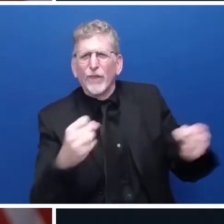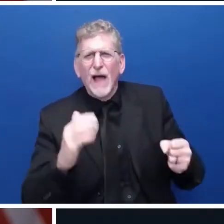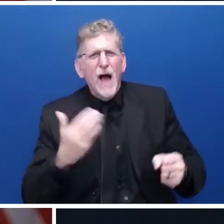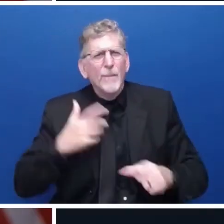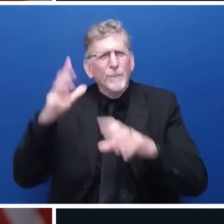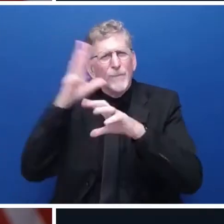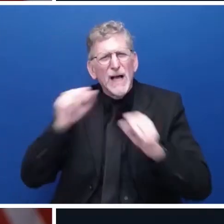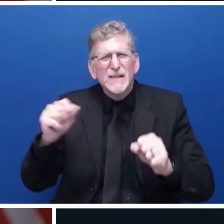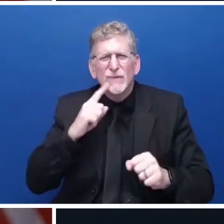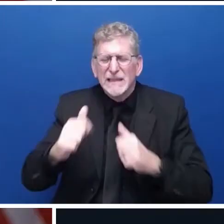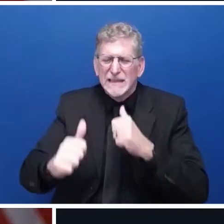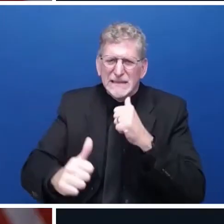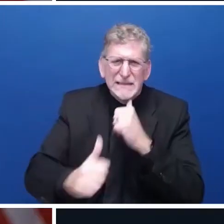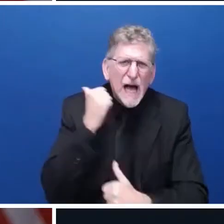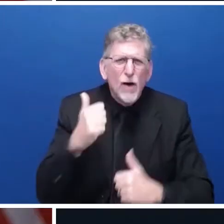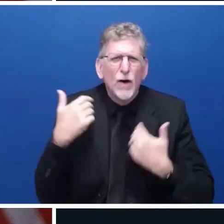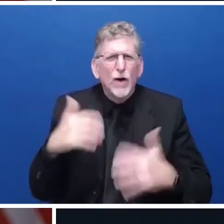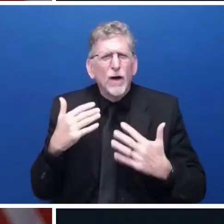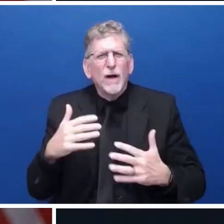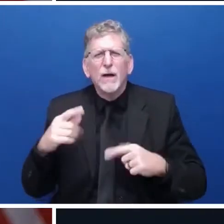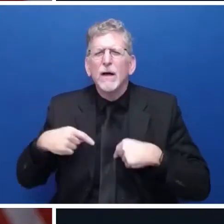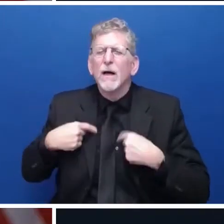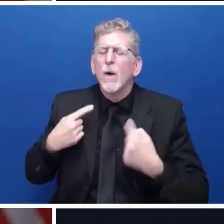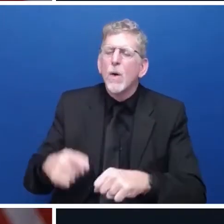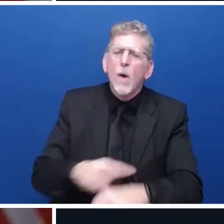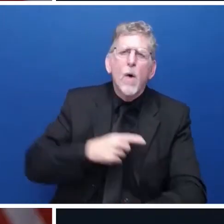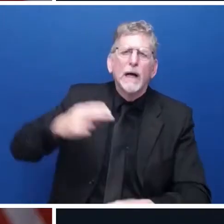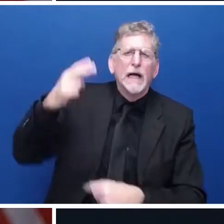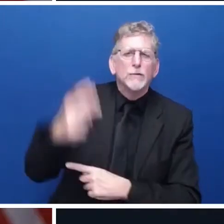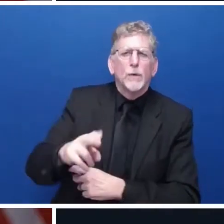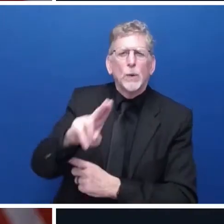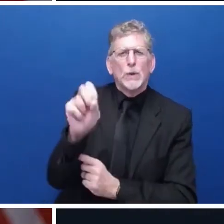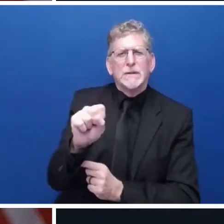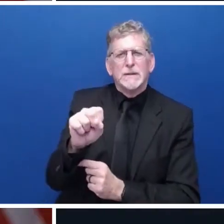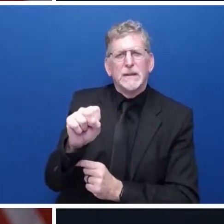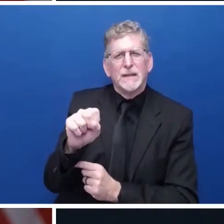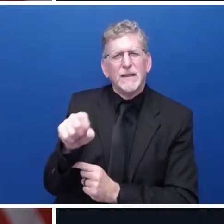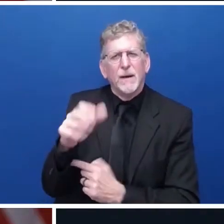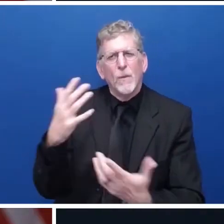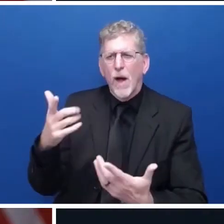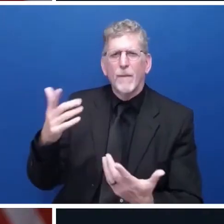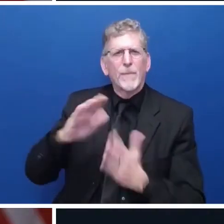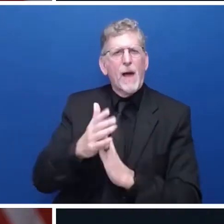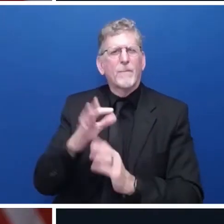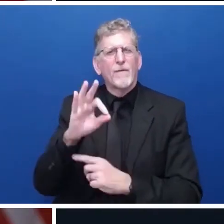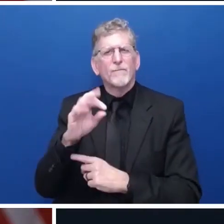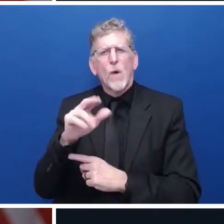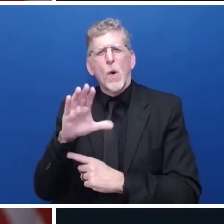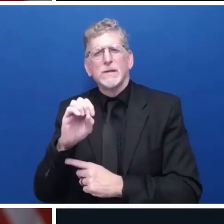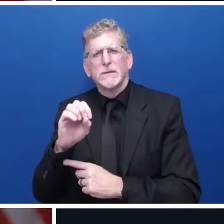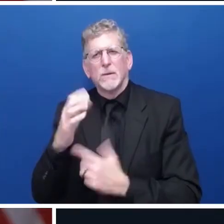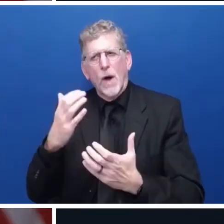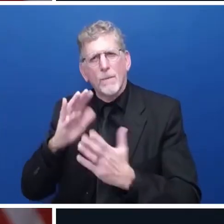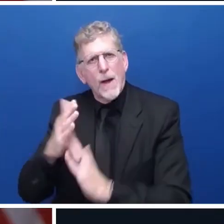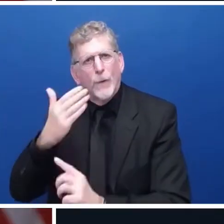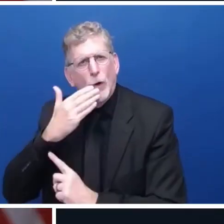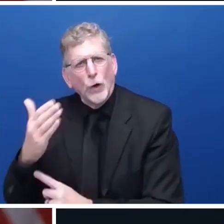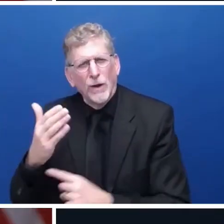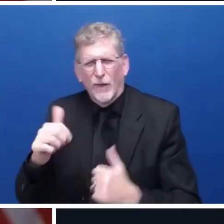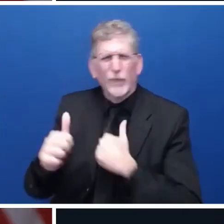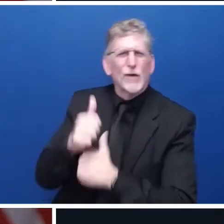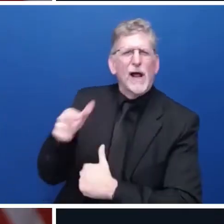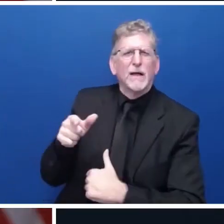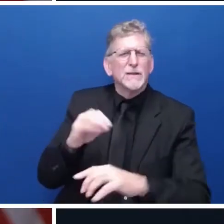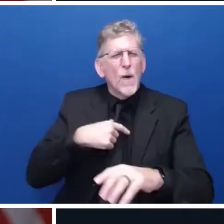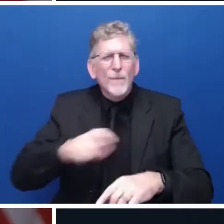again, is the president working to keep Americans safe, both at home and abroad? We all know the